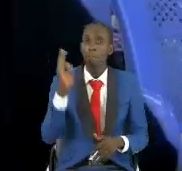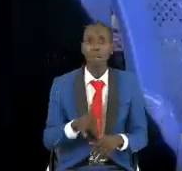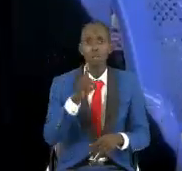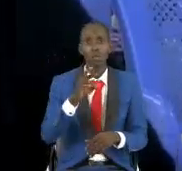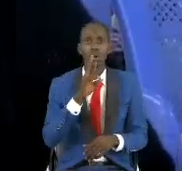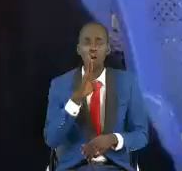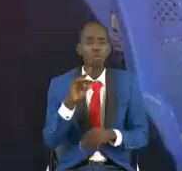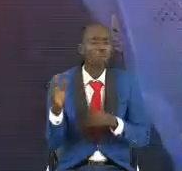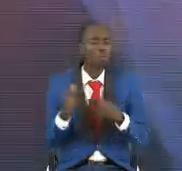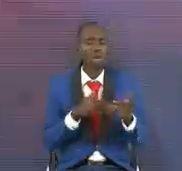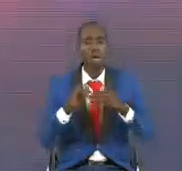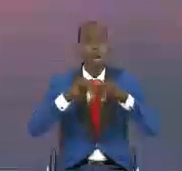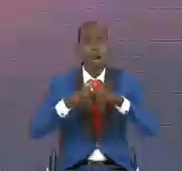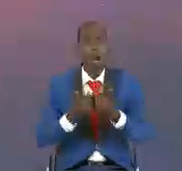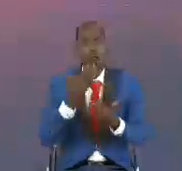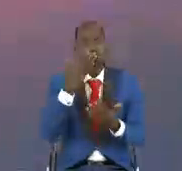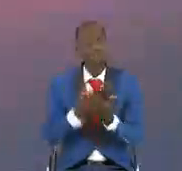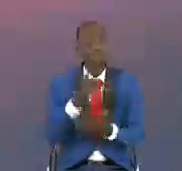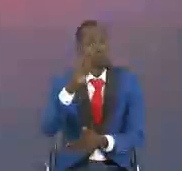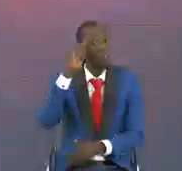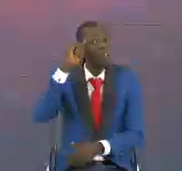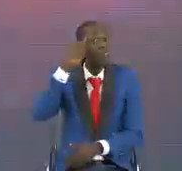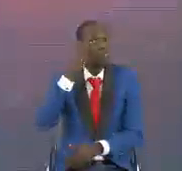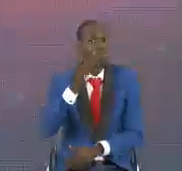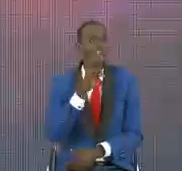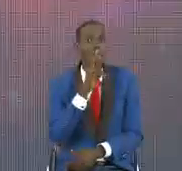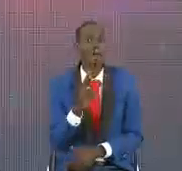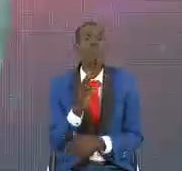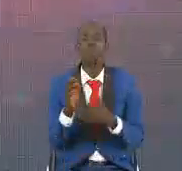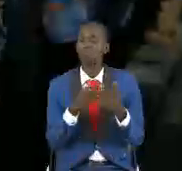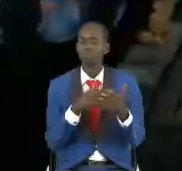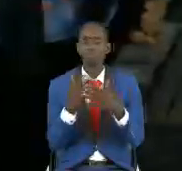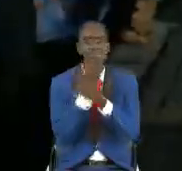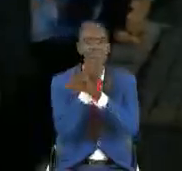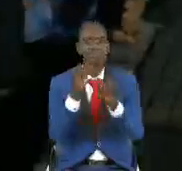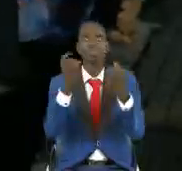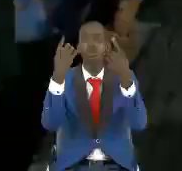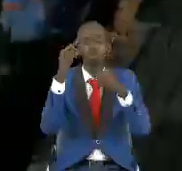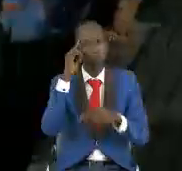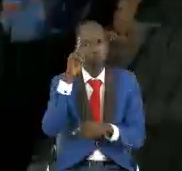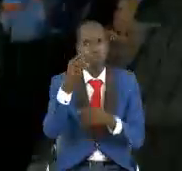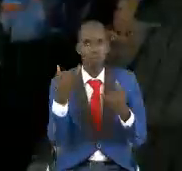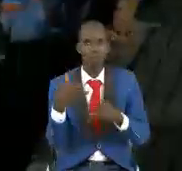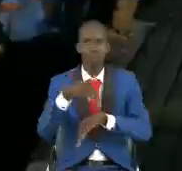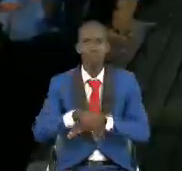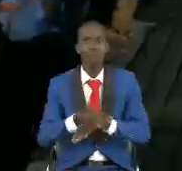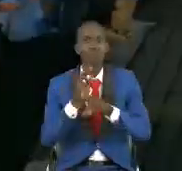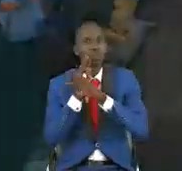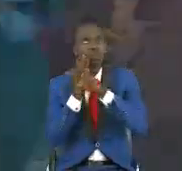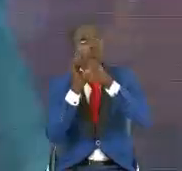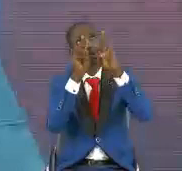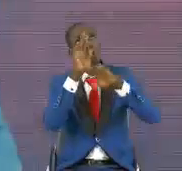how good you think you are, redemption has come to you tonight. Look unto me and be ye